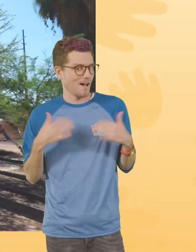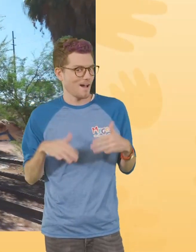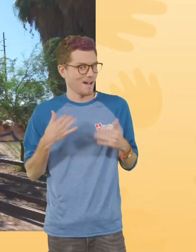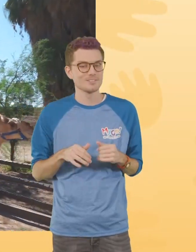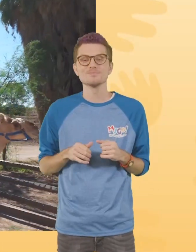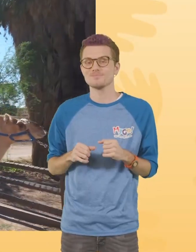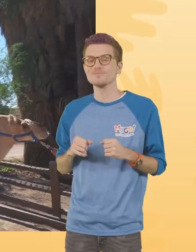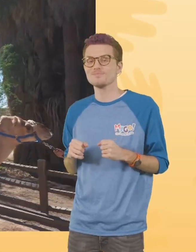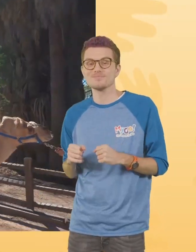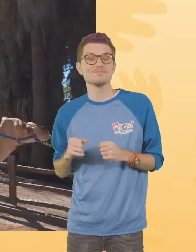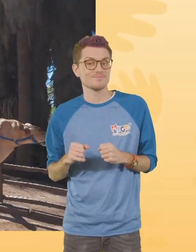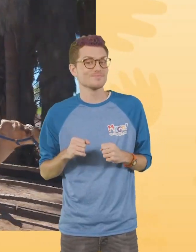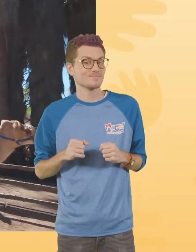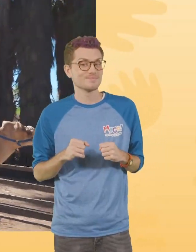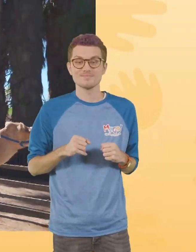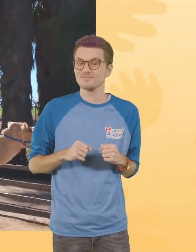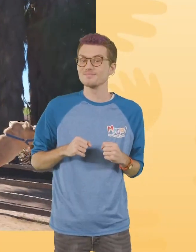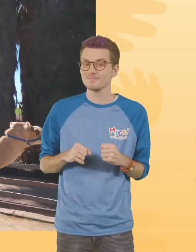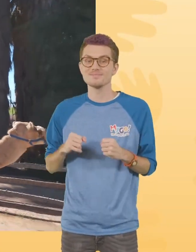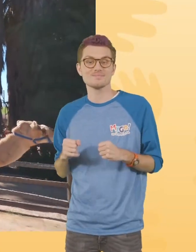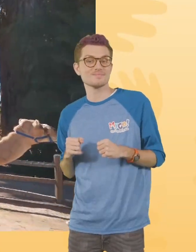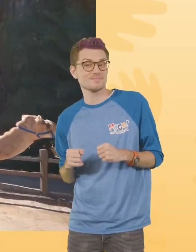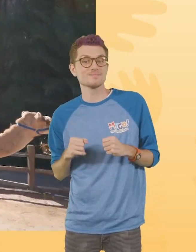Whee! Whoa!